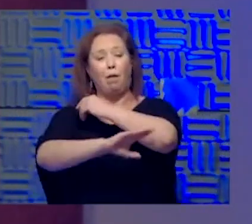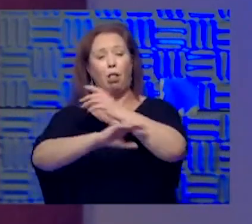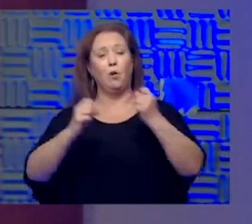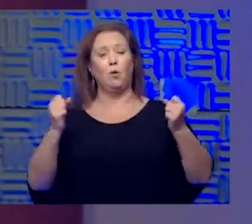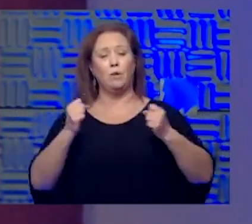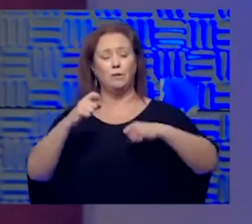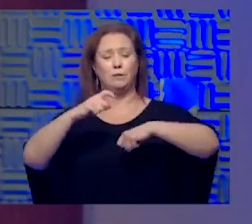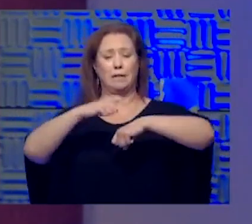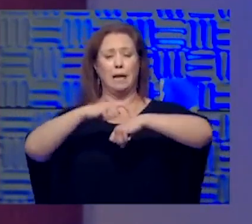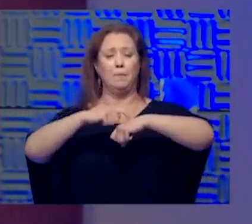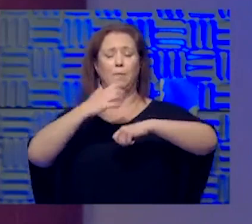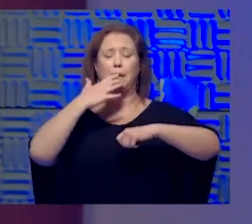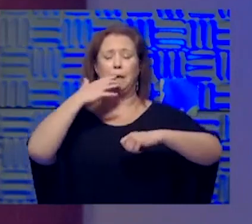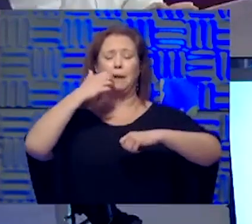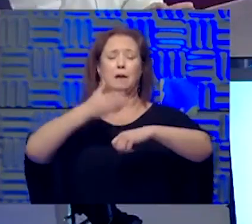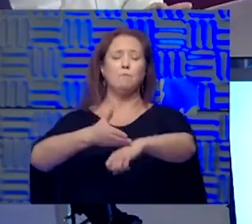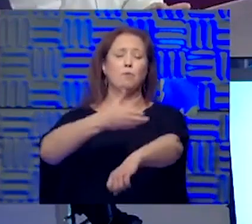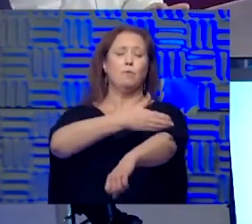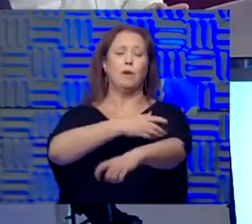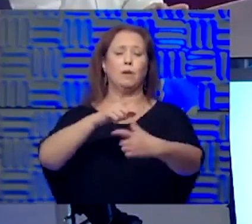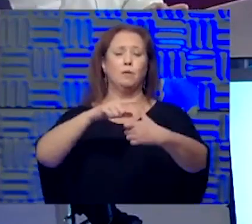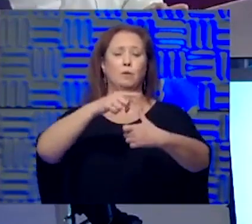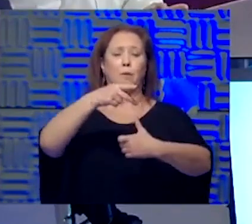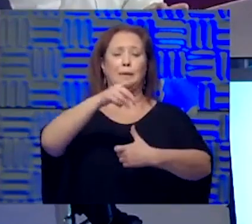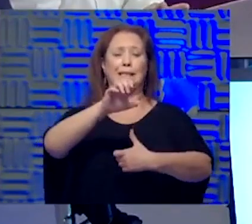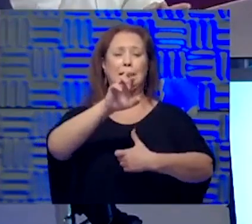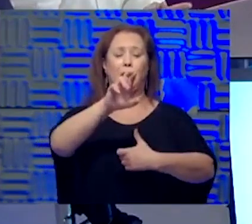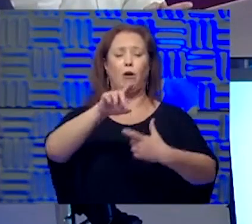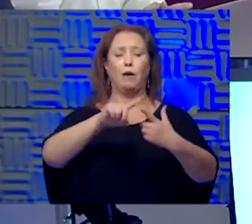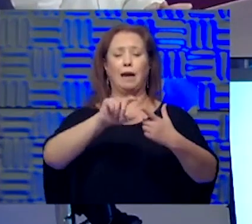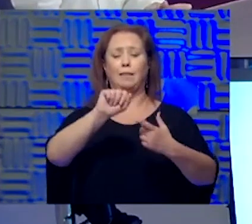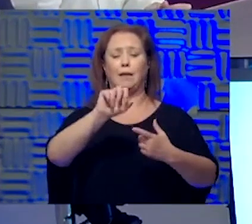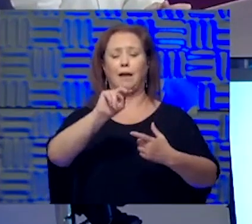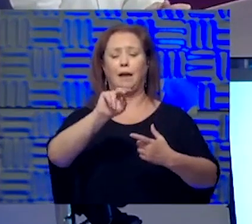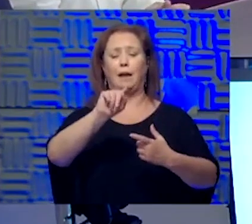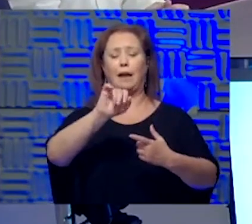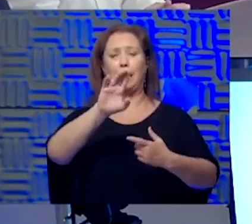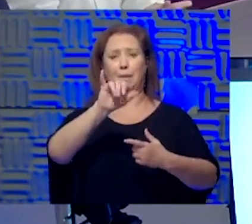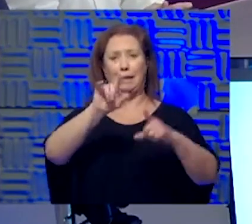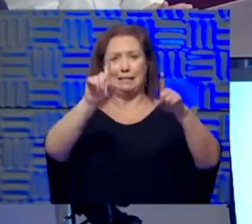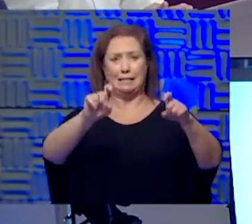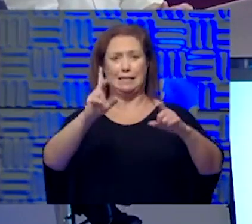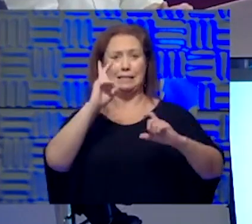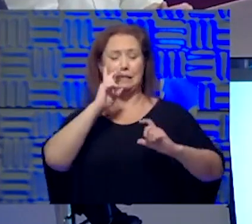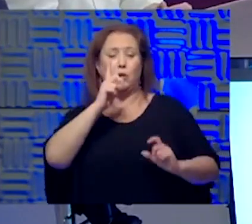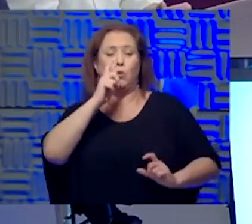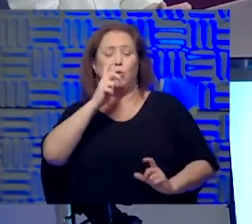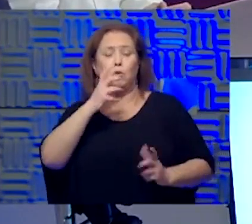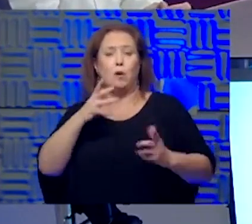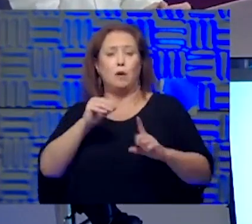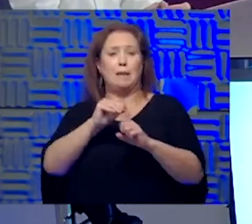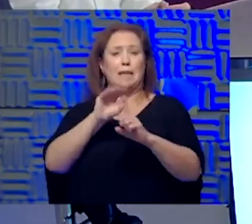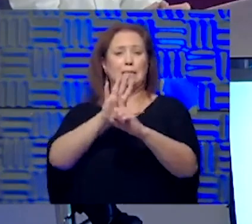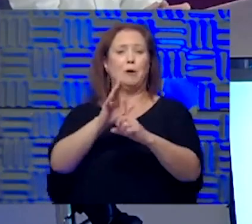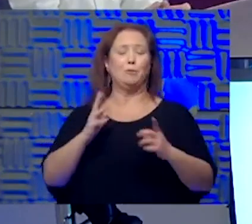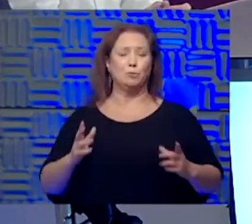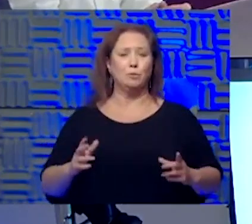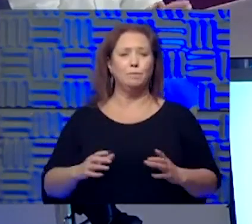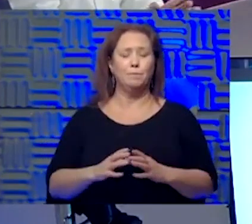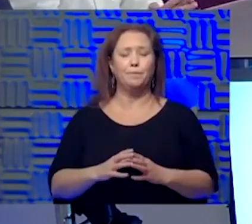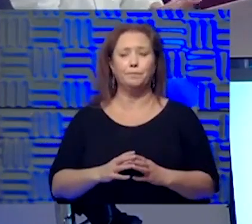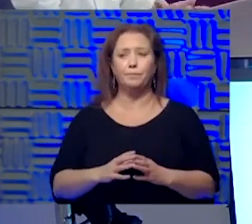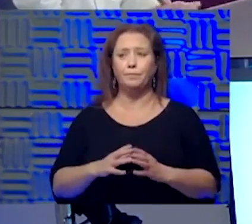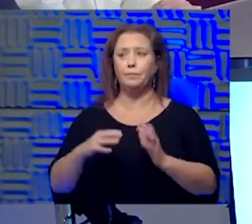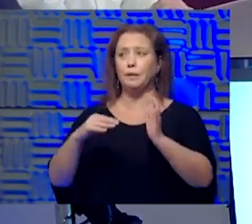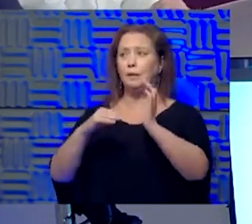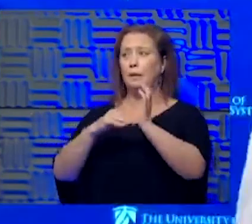both PCR testing and the antibody testing that shows us who's been exposed. Yeah, and so I'm just going to pile in here a little bit. You know,